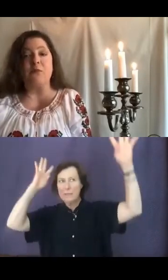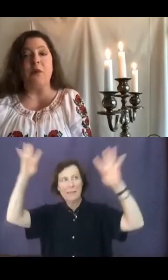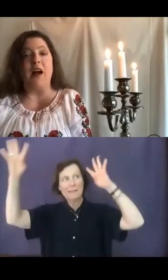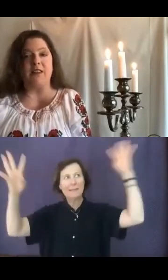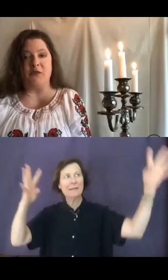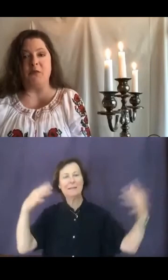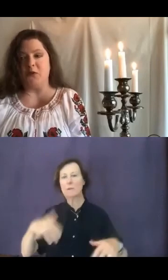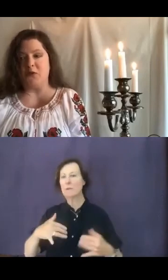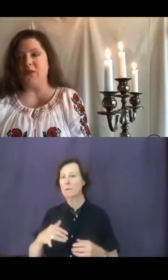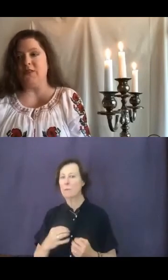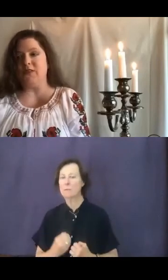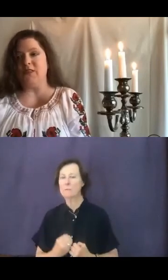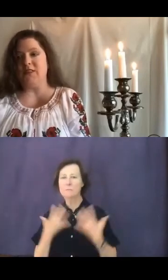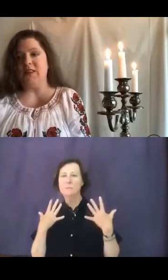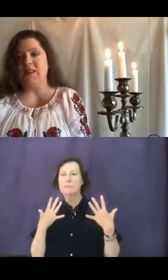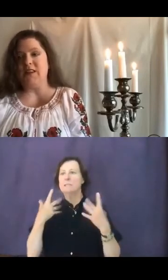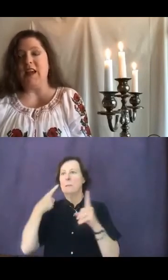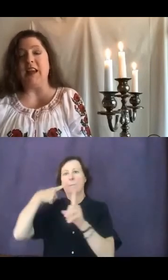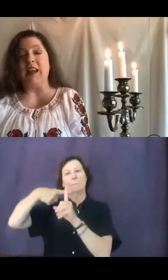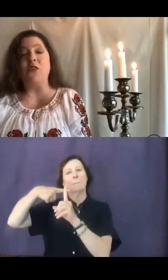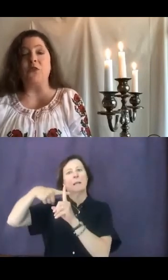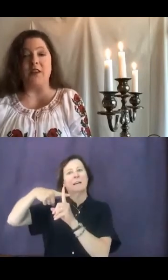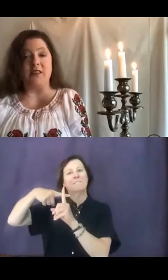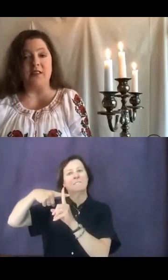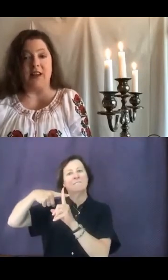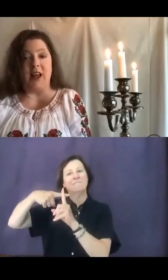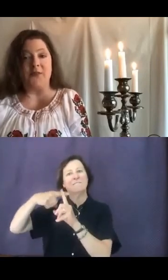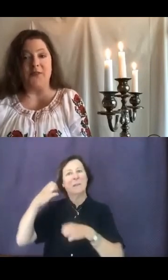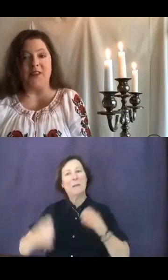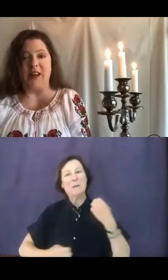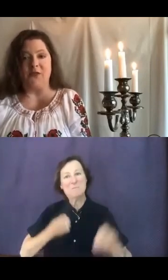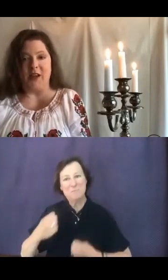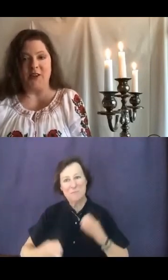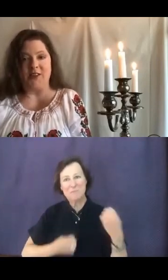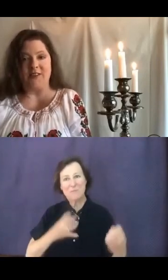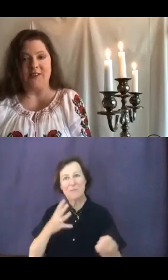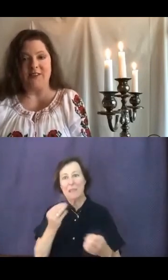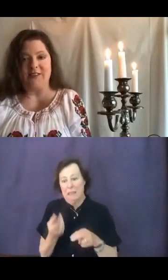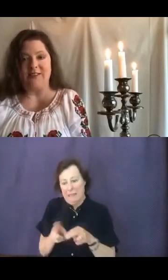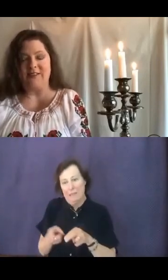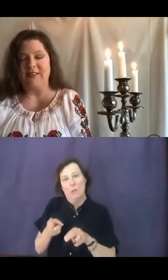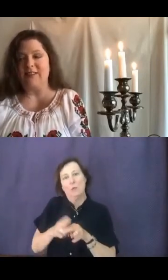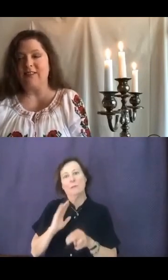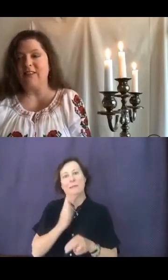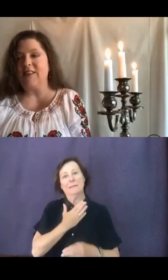enhances positive emotions, and increases life satisfaction.